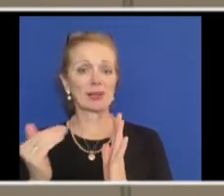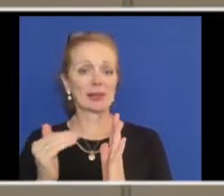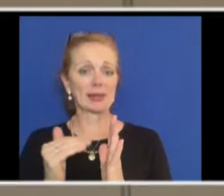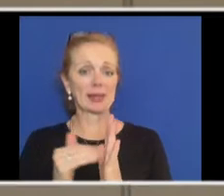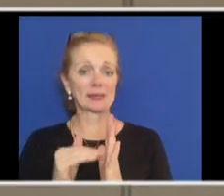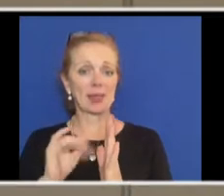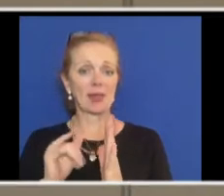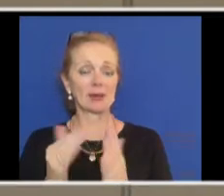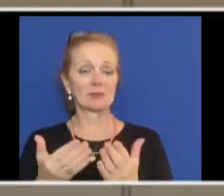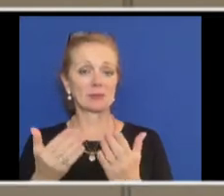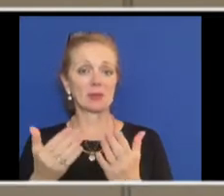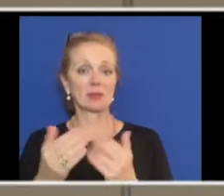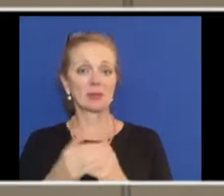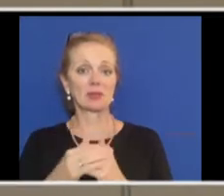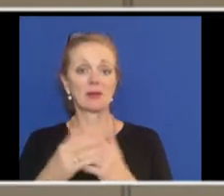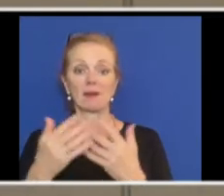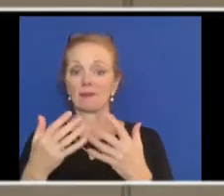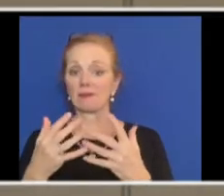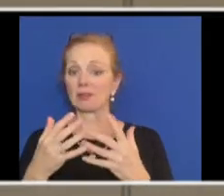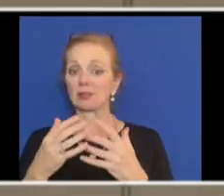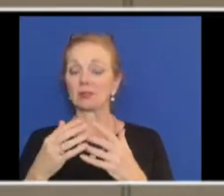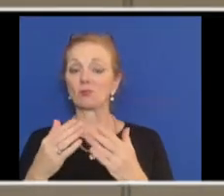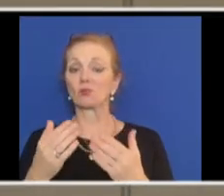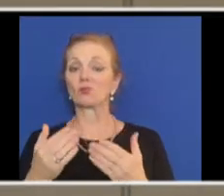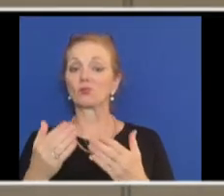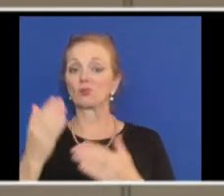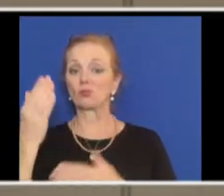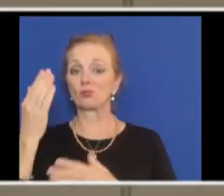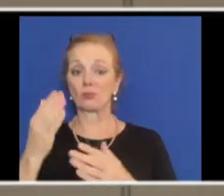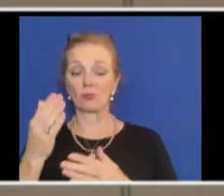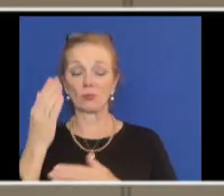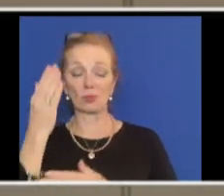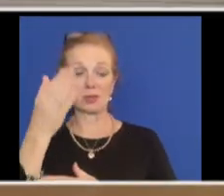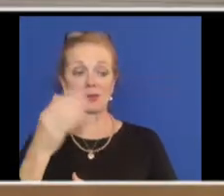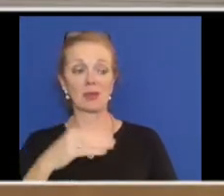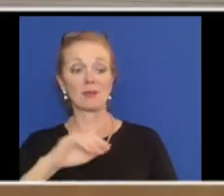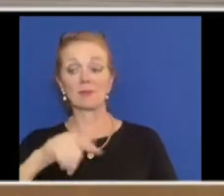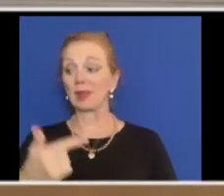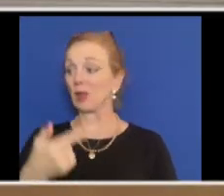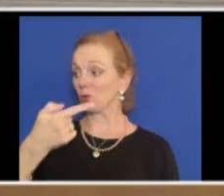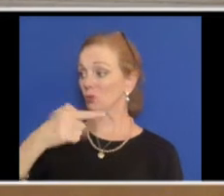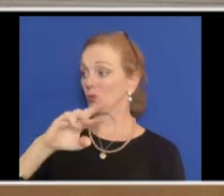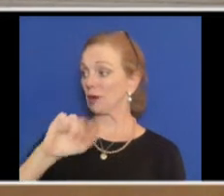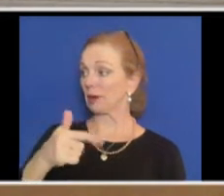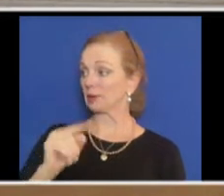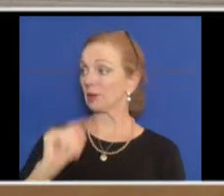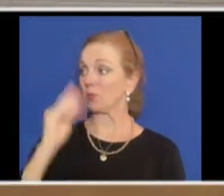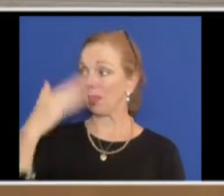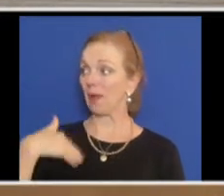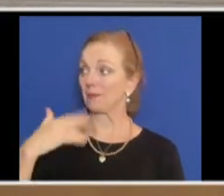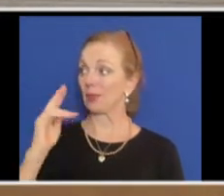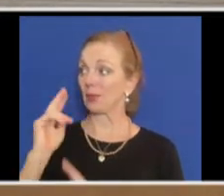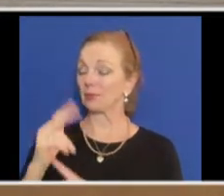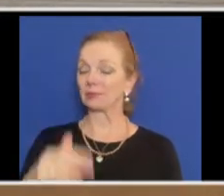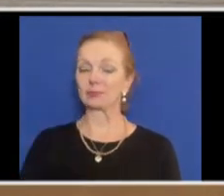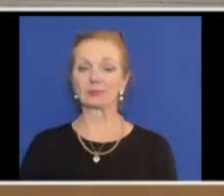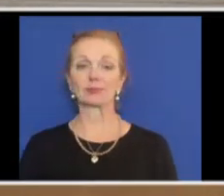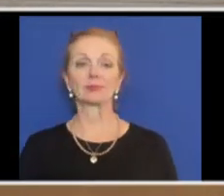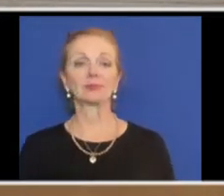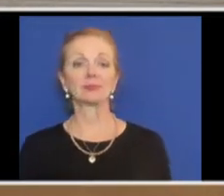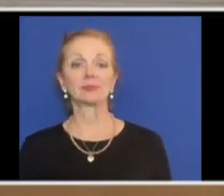petition so at the stats presentation uh Miss Grant you will have three minutes thank you